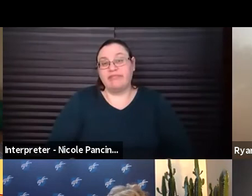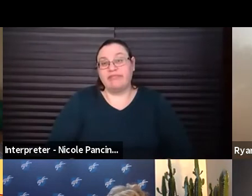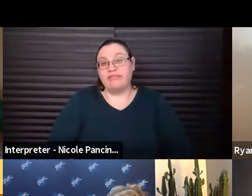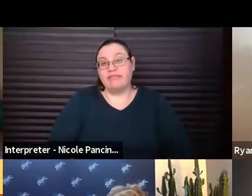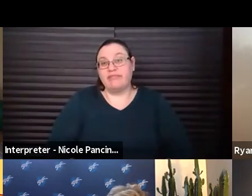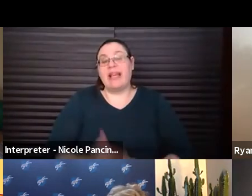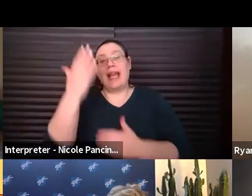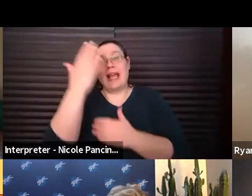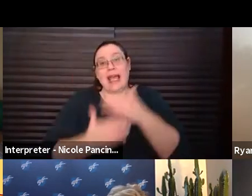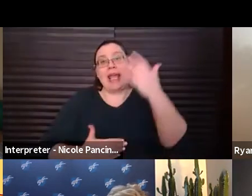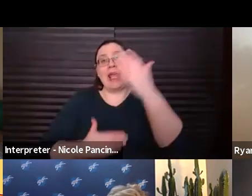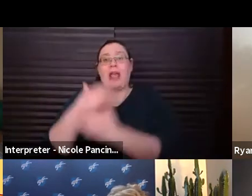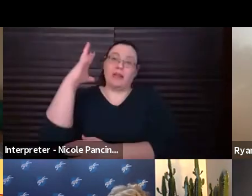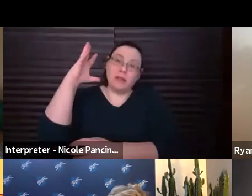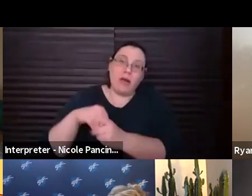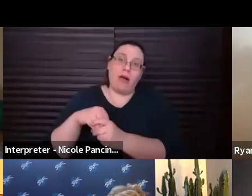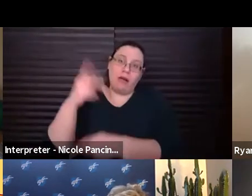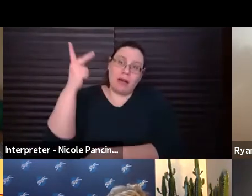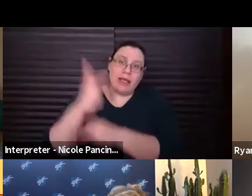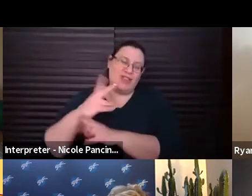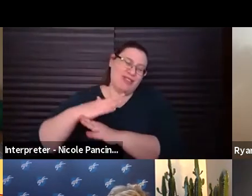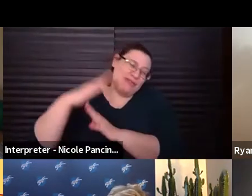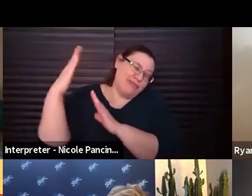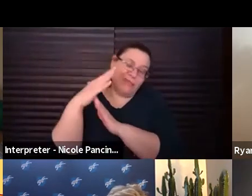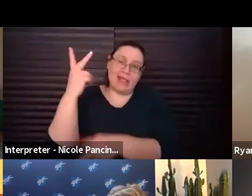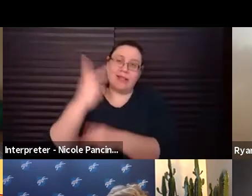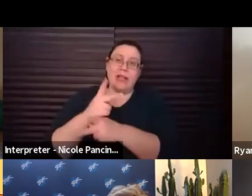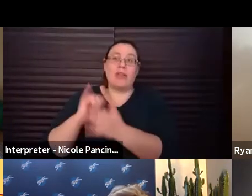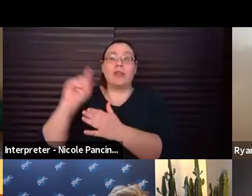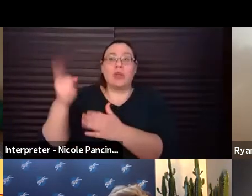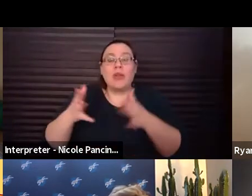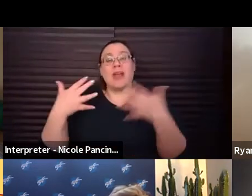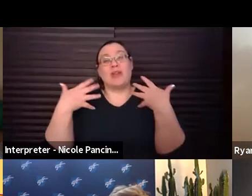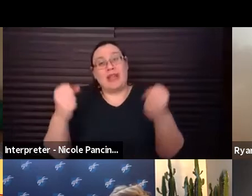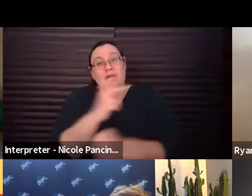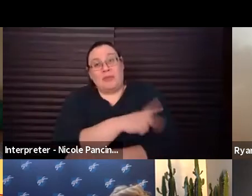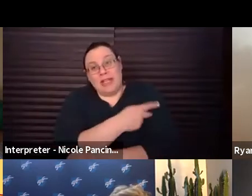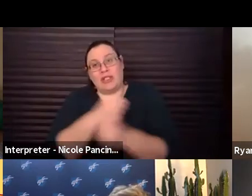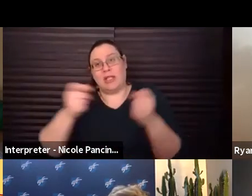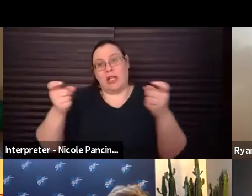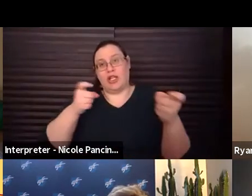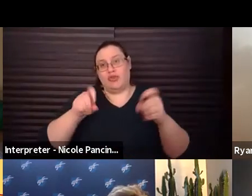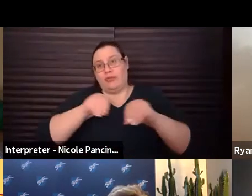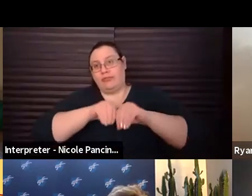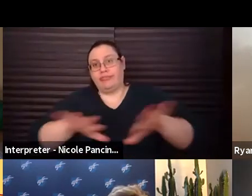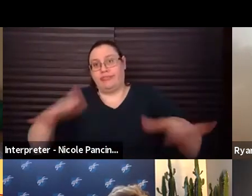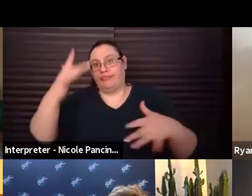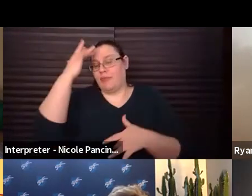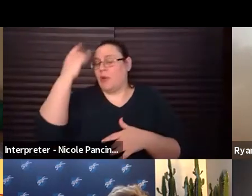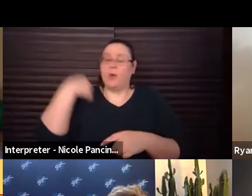hands on care is optimal care. That's the only way we can heal patients and control this pandemic. We